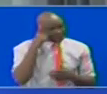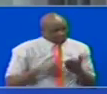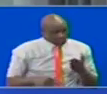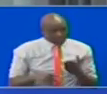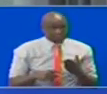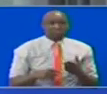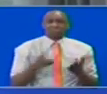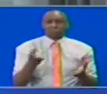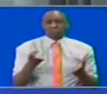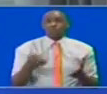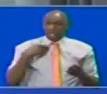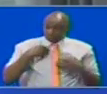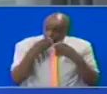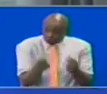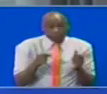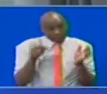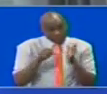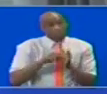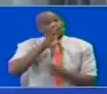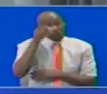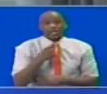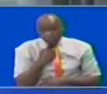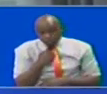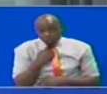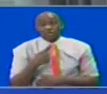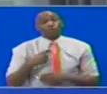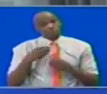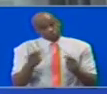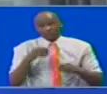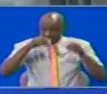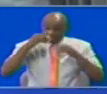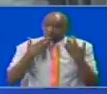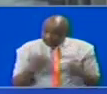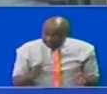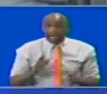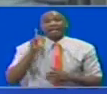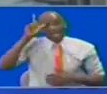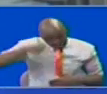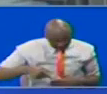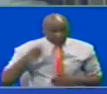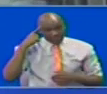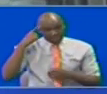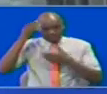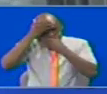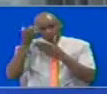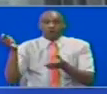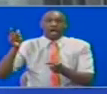is let's sort out with the issues of African Union and the issues of the elections, and then we can discuss with the issue of